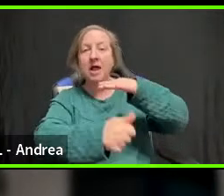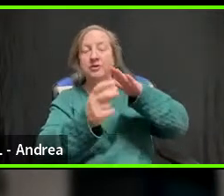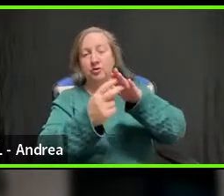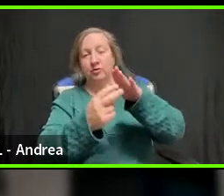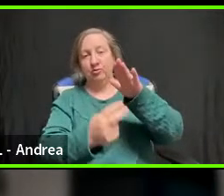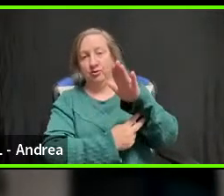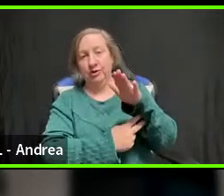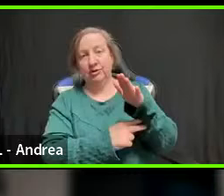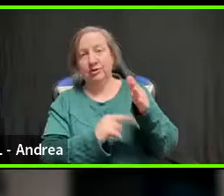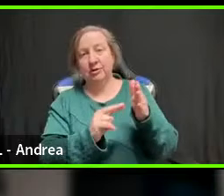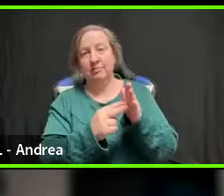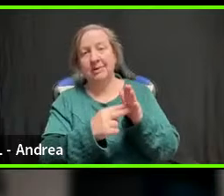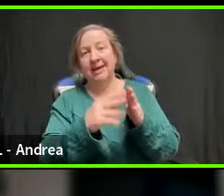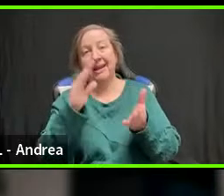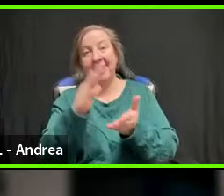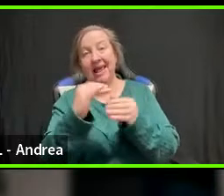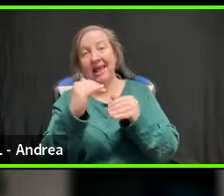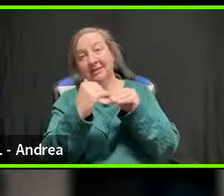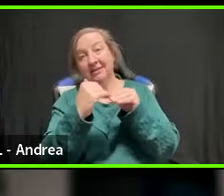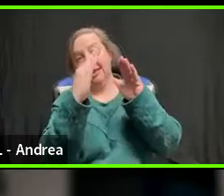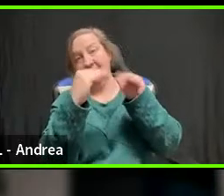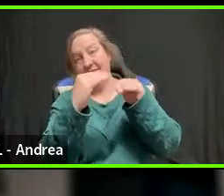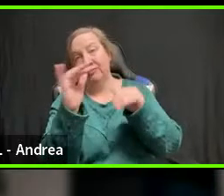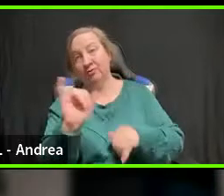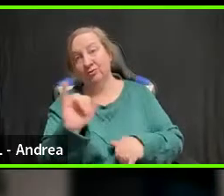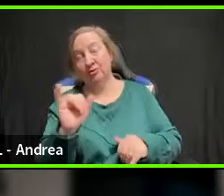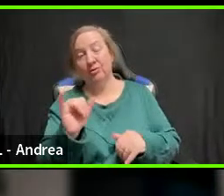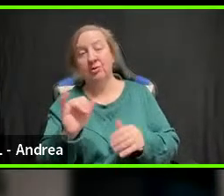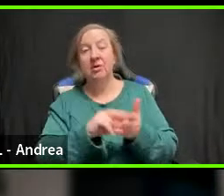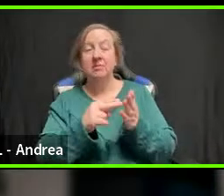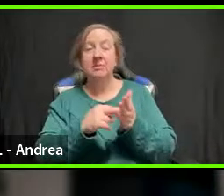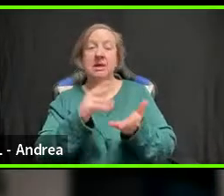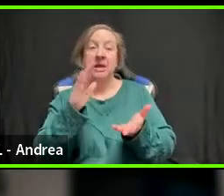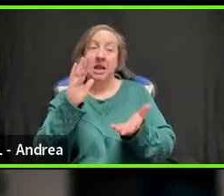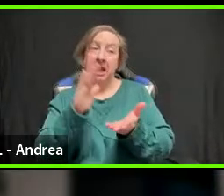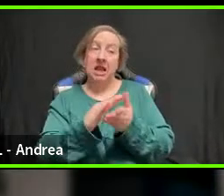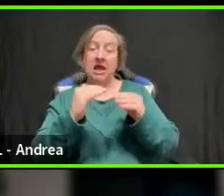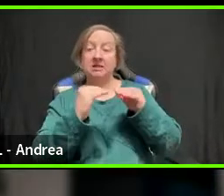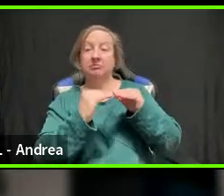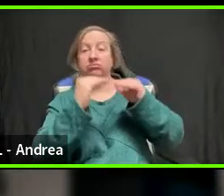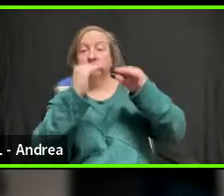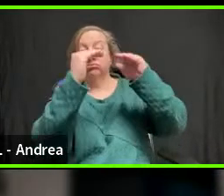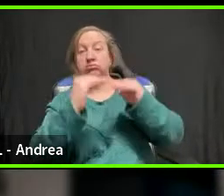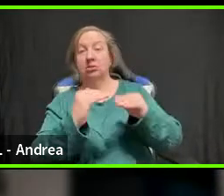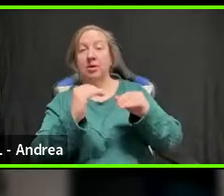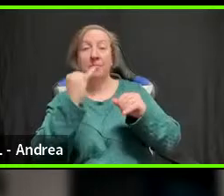reducing bridge lifts. So that would also have a reduction, but it would still have lifts